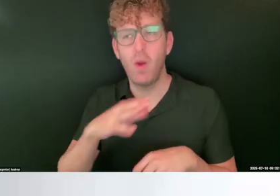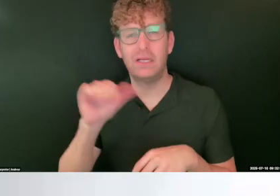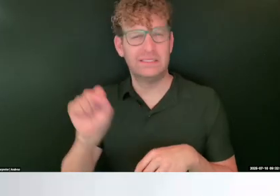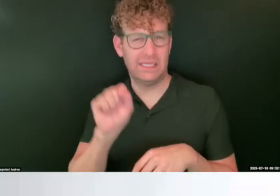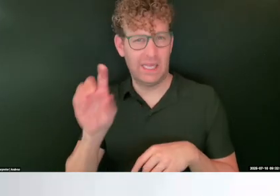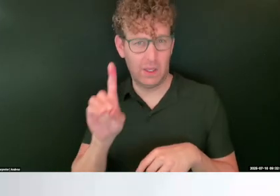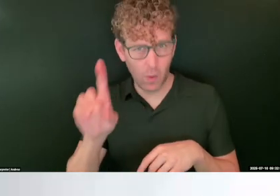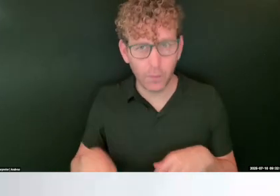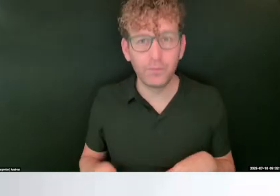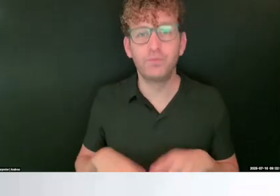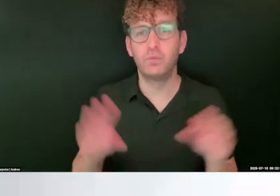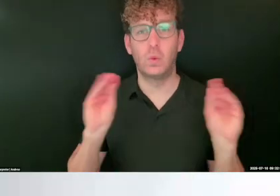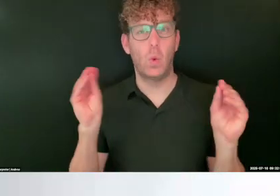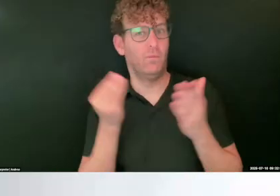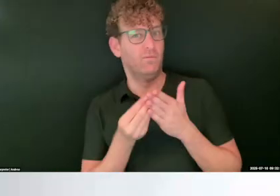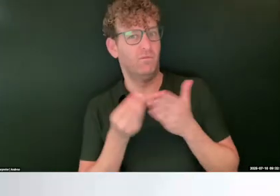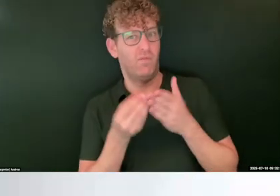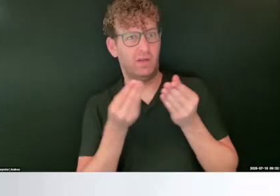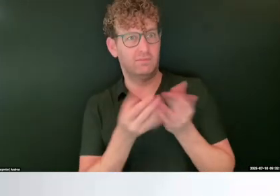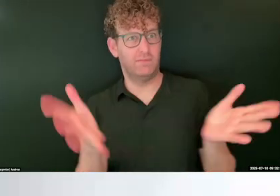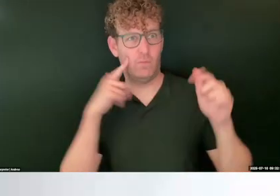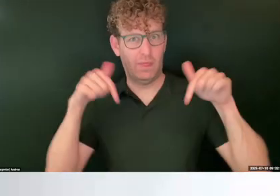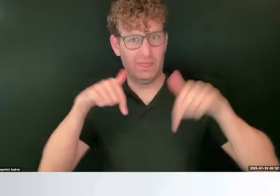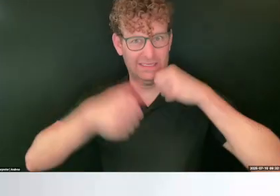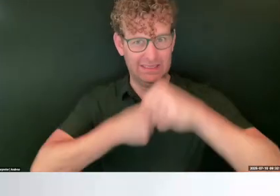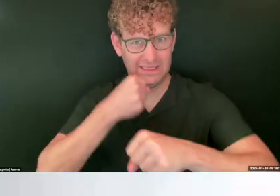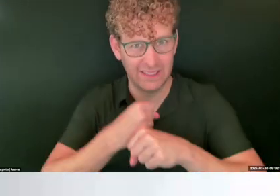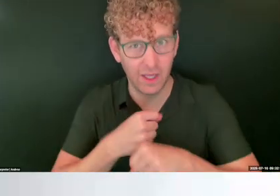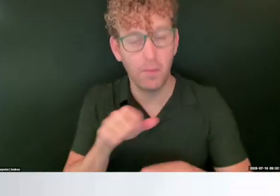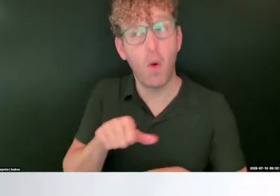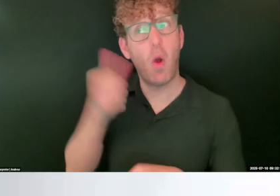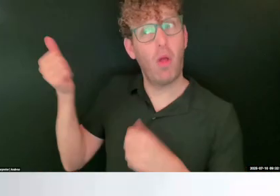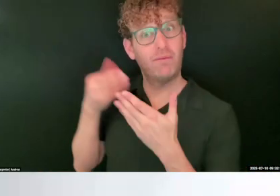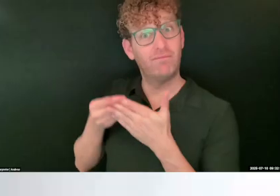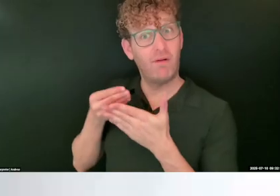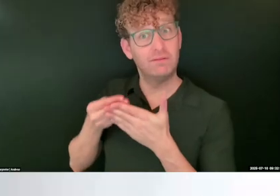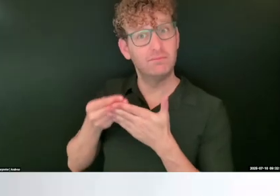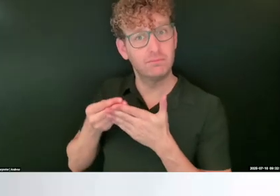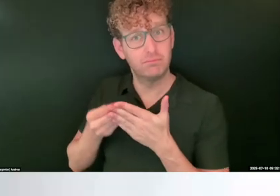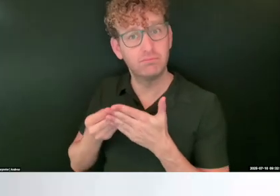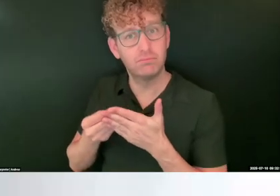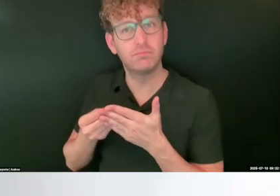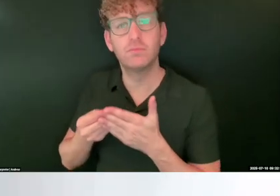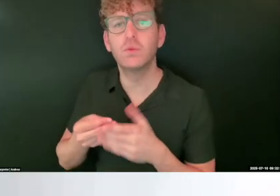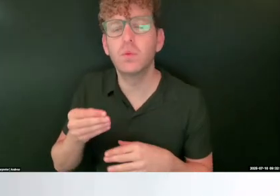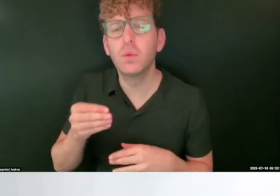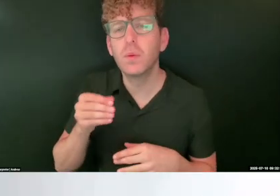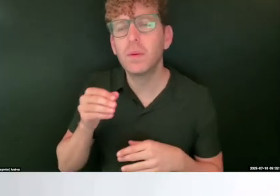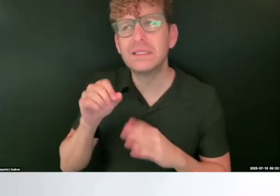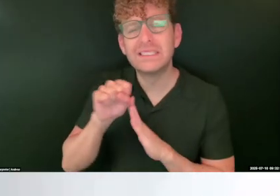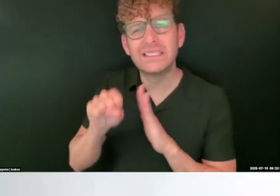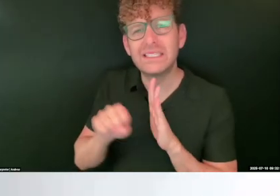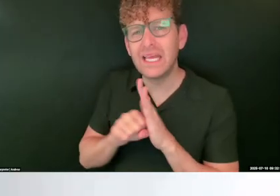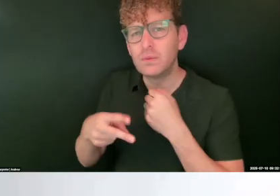funding plan this year, but other funding was recently made available through Carl Moyer's State Reserve co-funding and Assembly